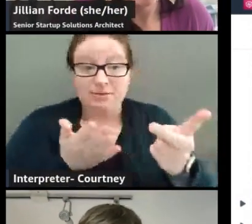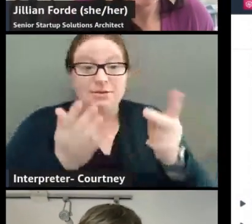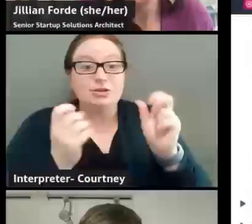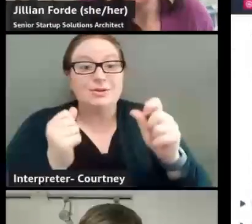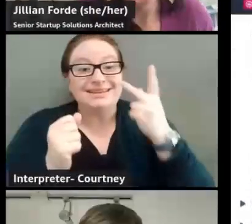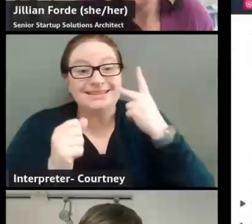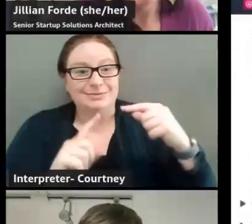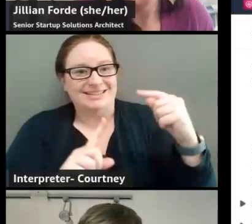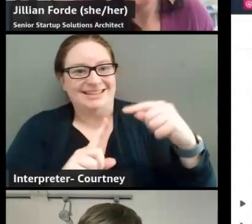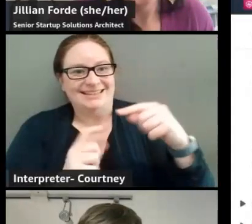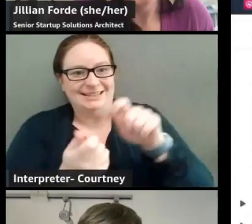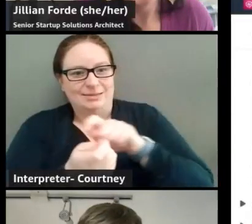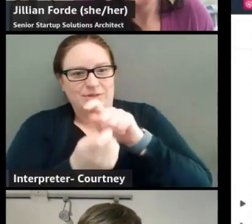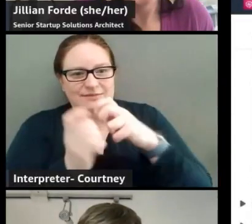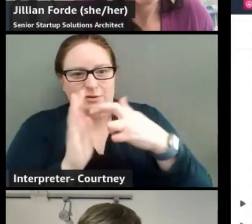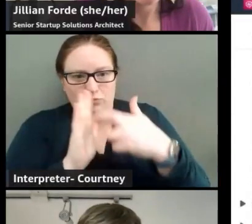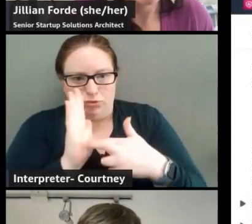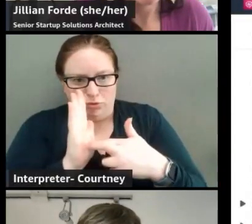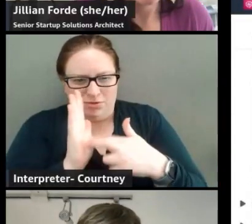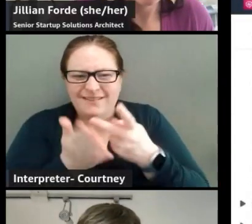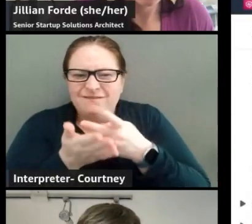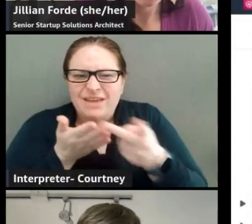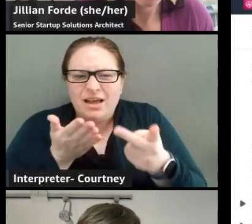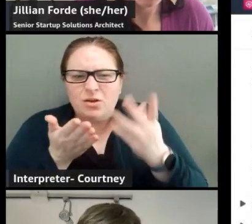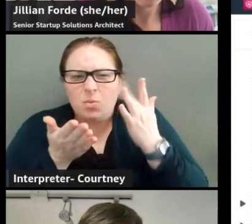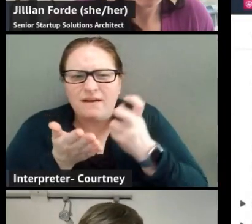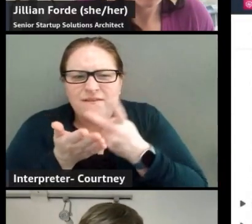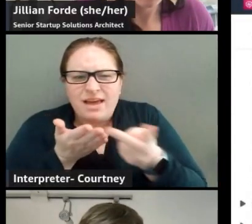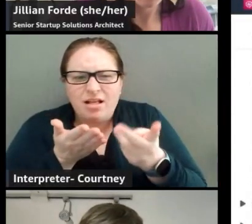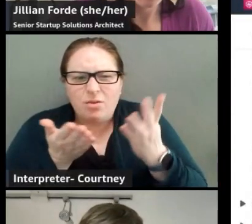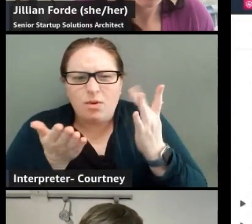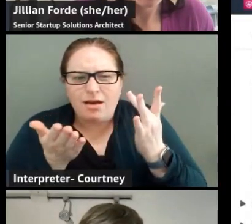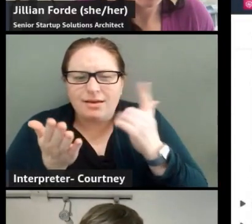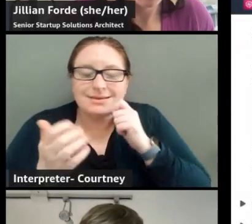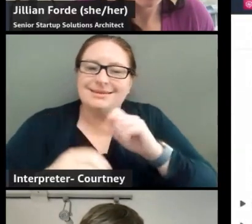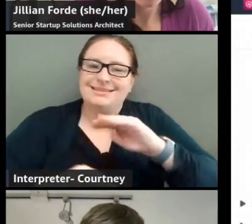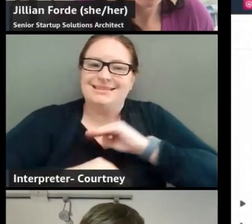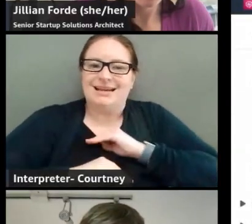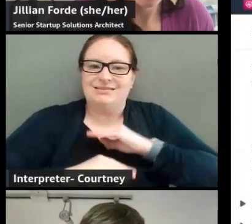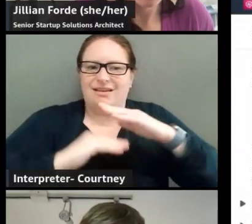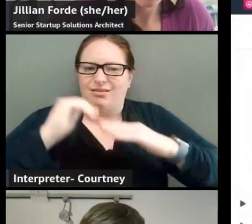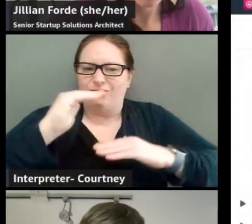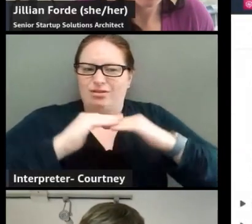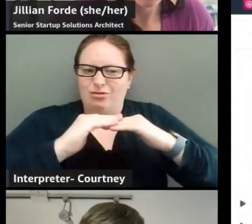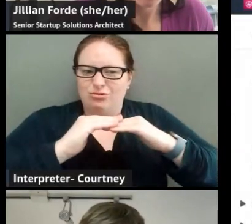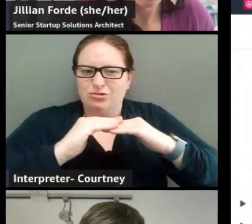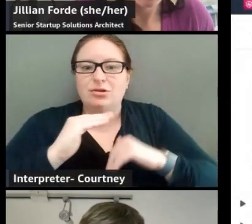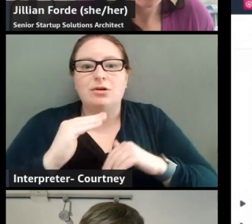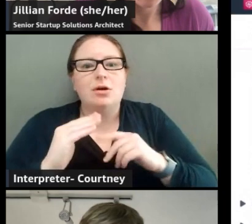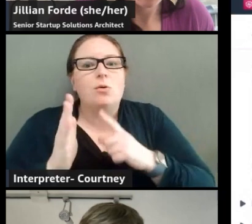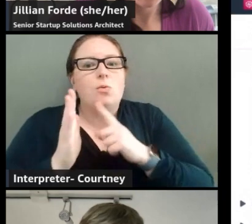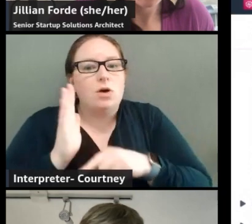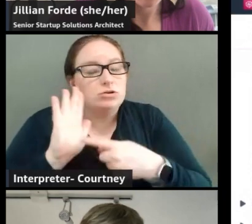particular rule. It failed. Why did it fail? It didn't satisfy the threshold. What was actually returned back?